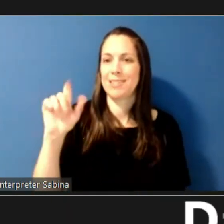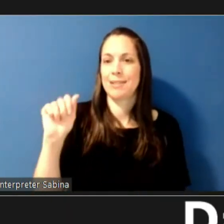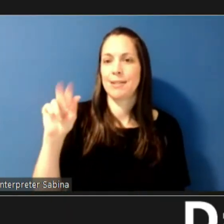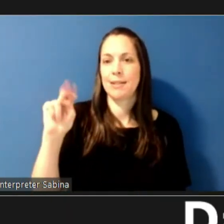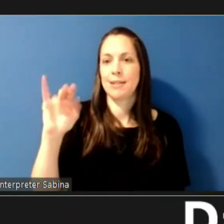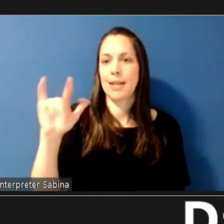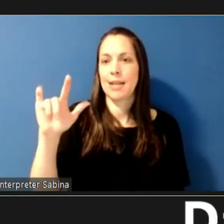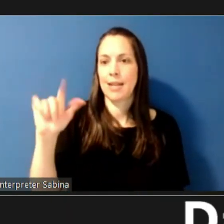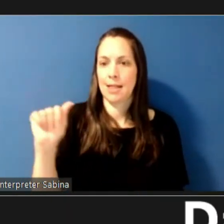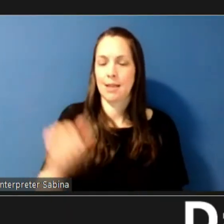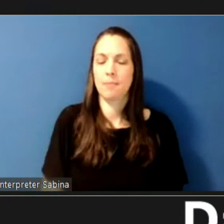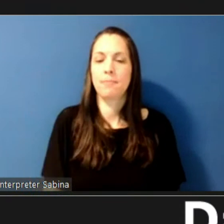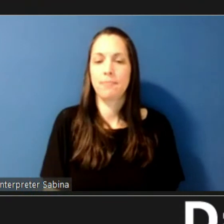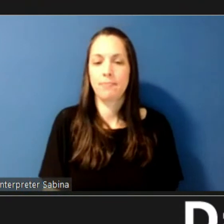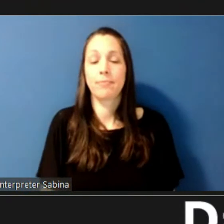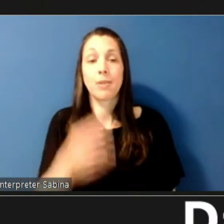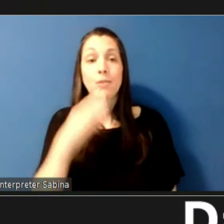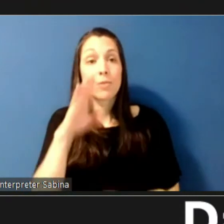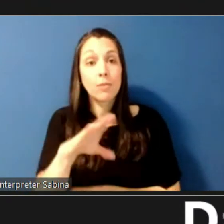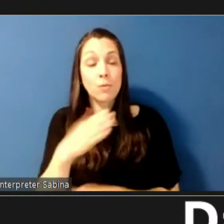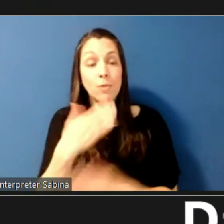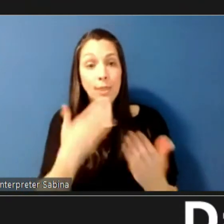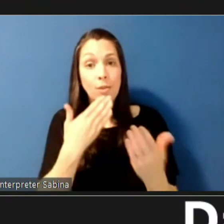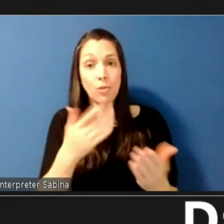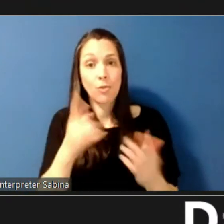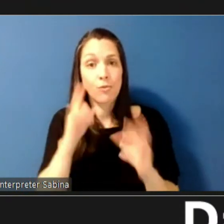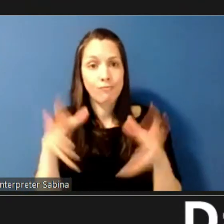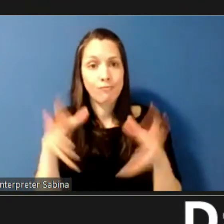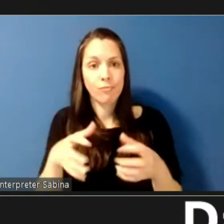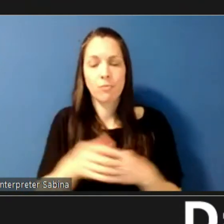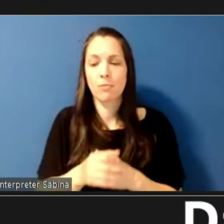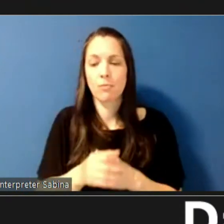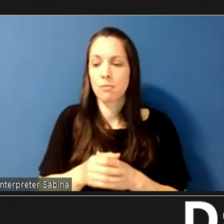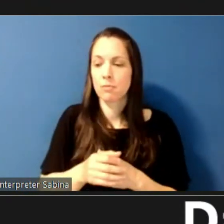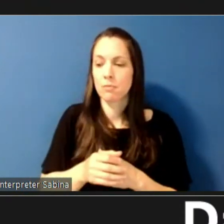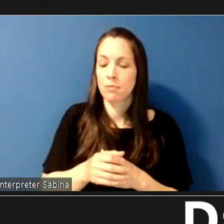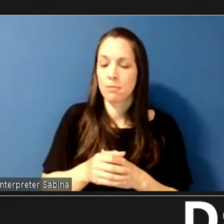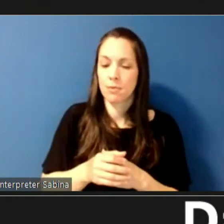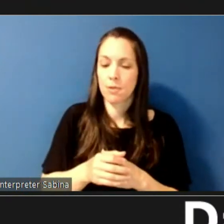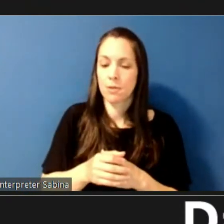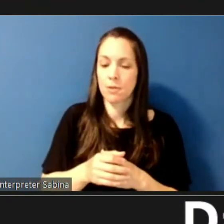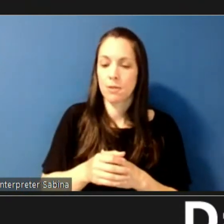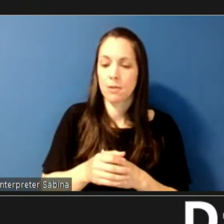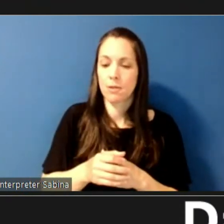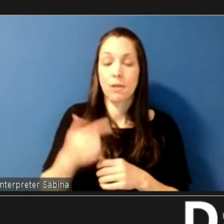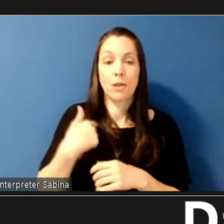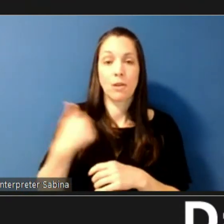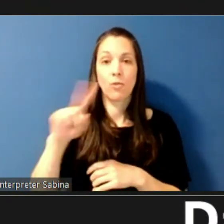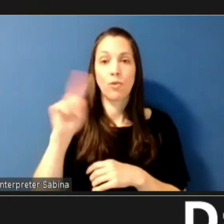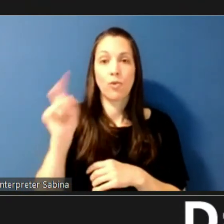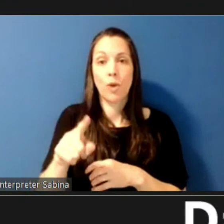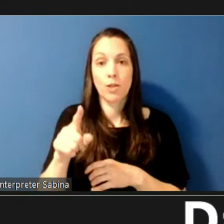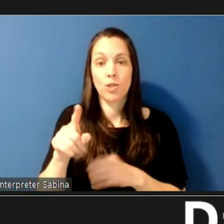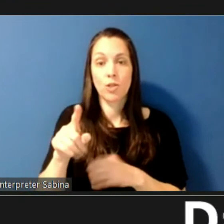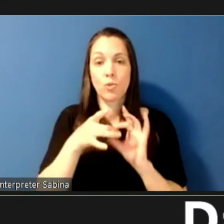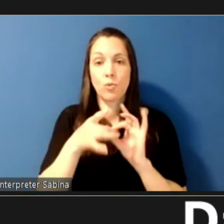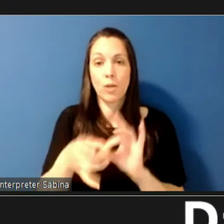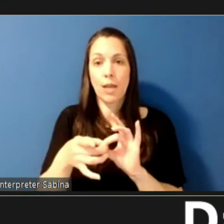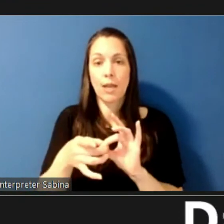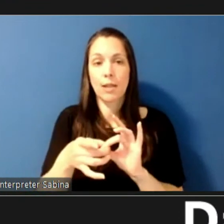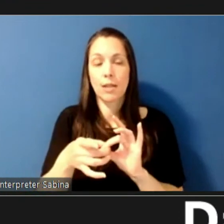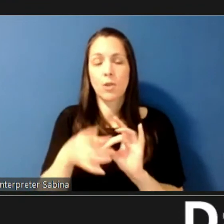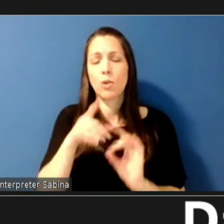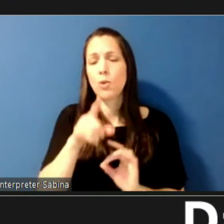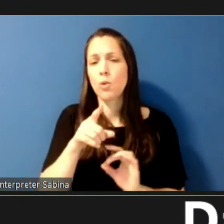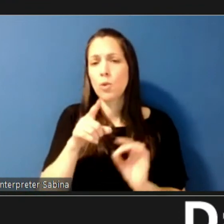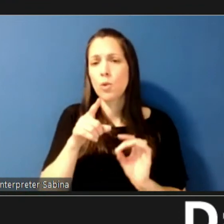Good afternoon. Thank you for having this meeting. My question has to do with, you had said our